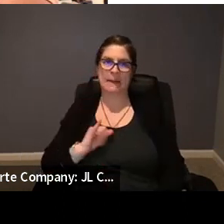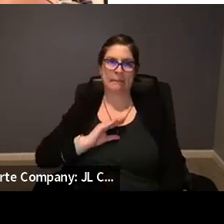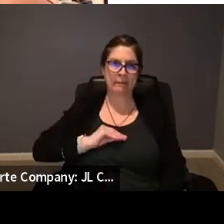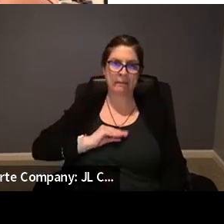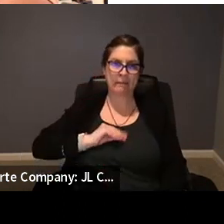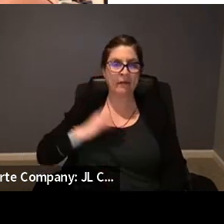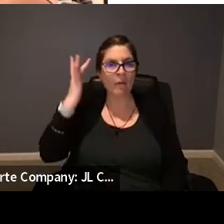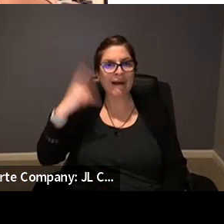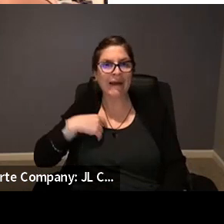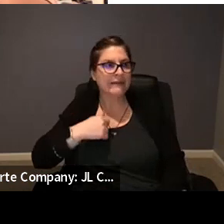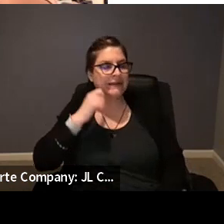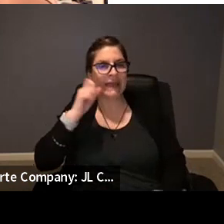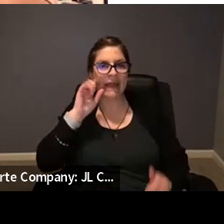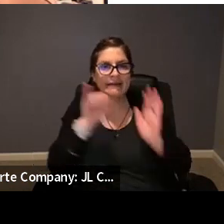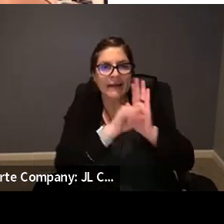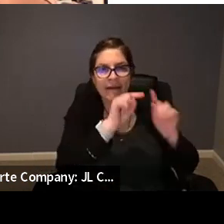TV.